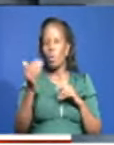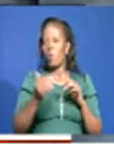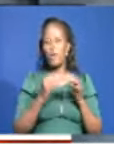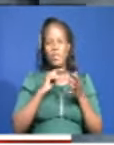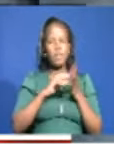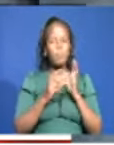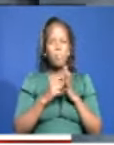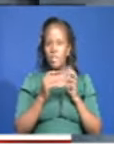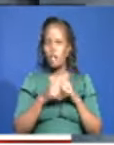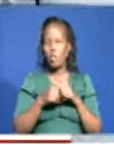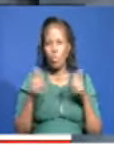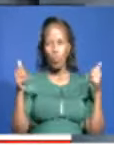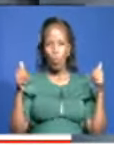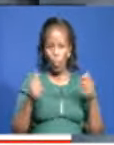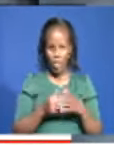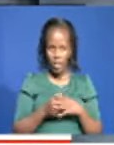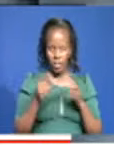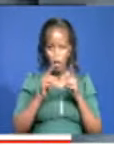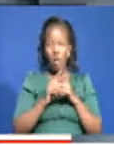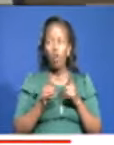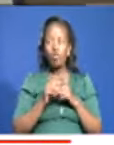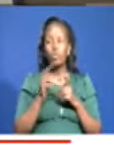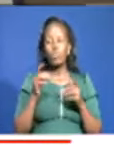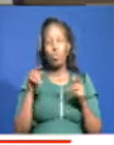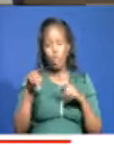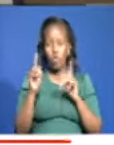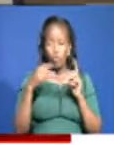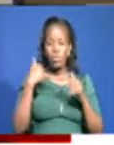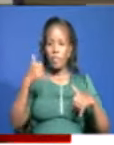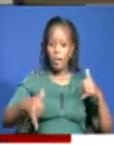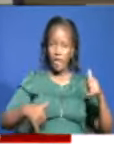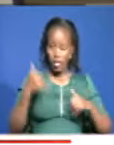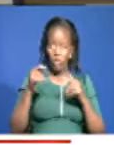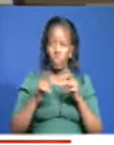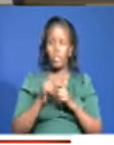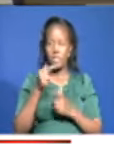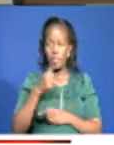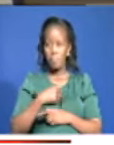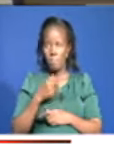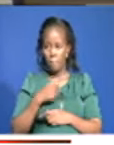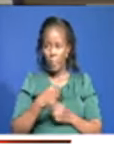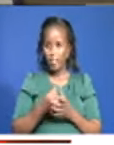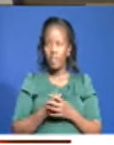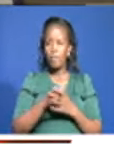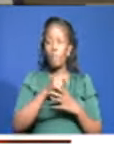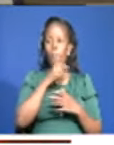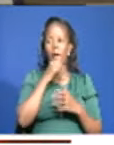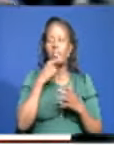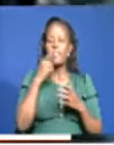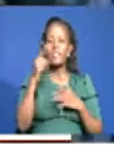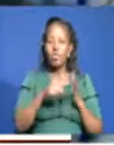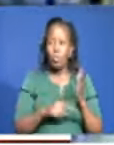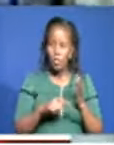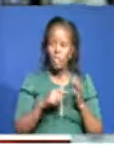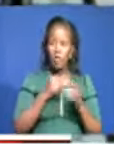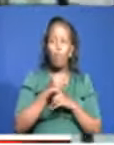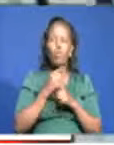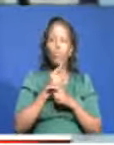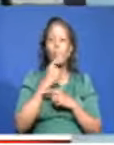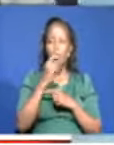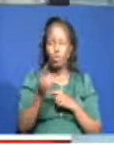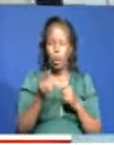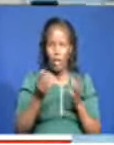think you will enjoy as I have done. Owalo says he will hit the ground running by shaking up the broadcasting